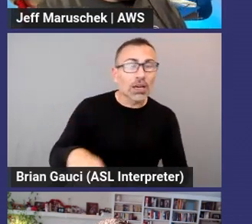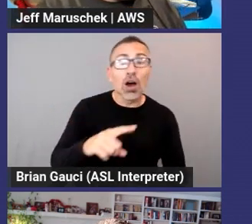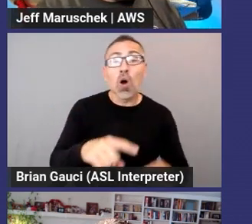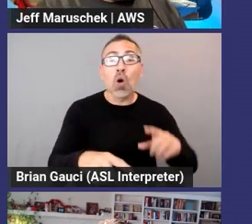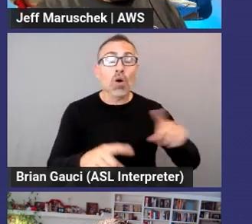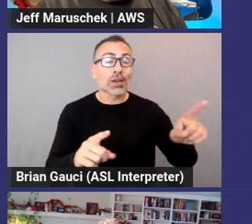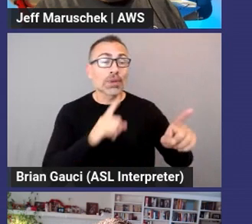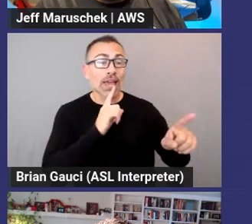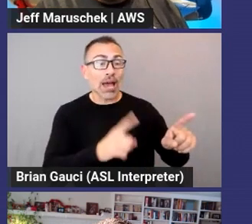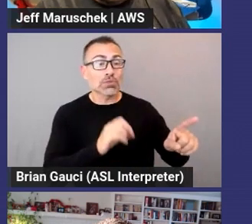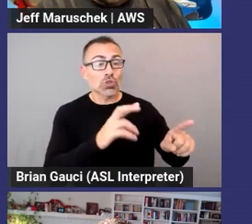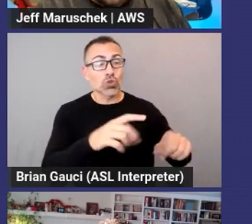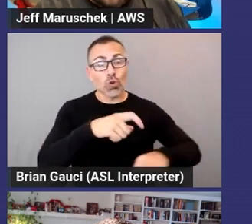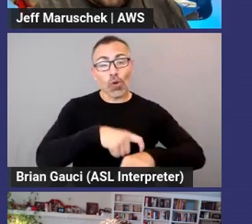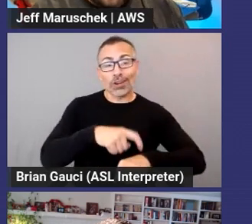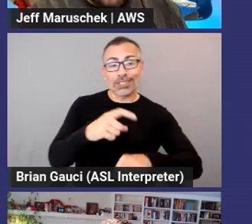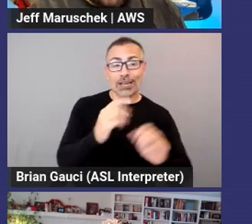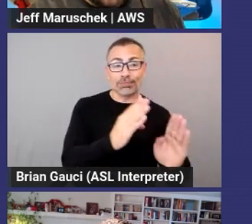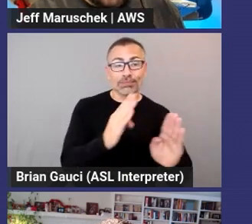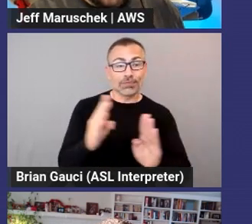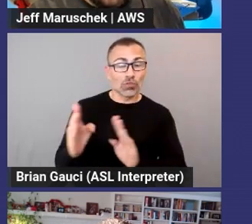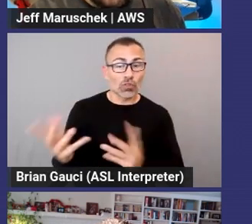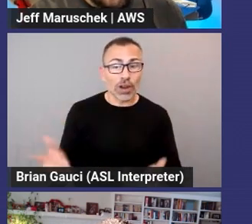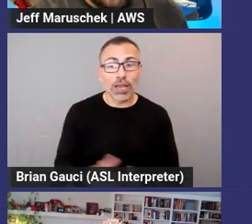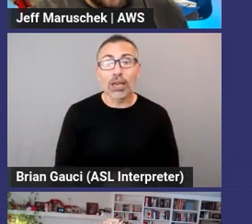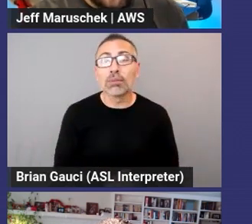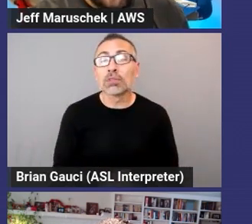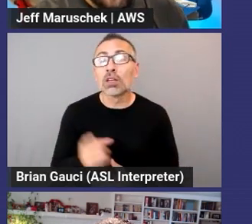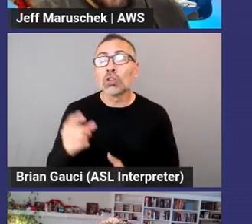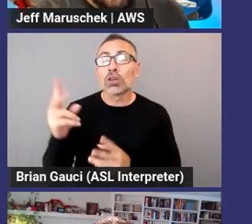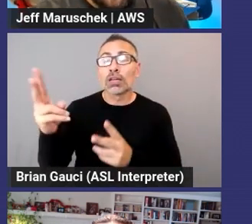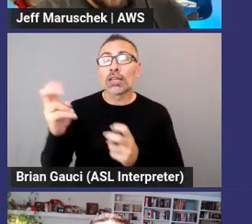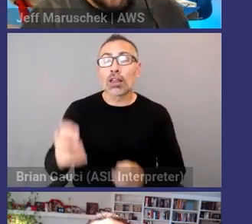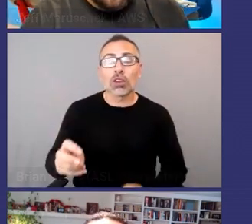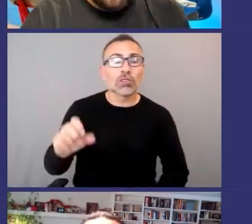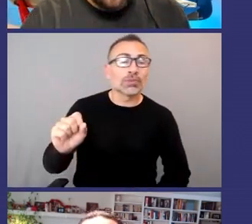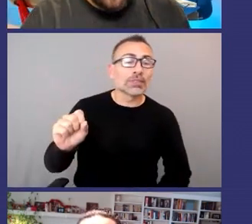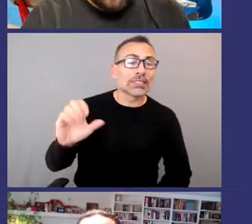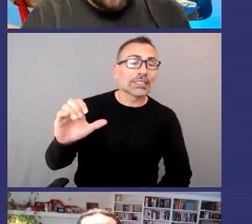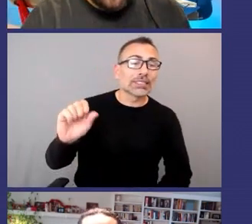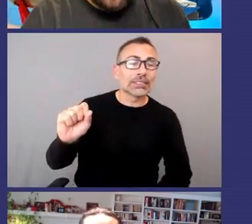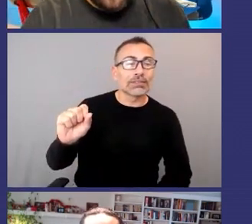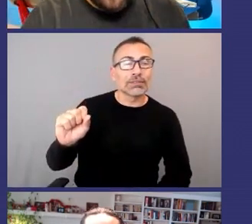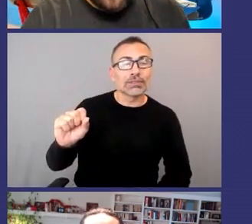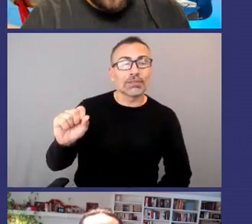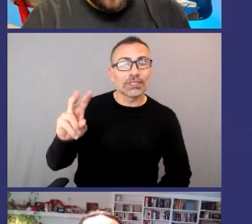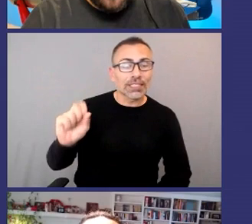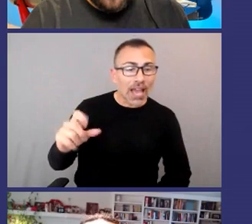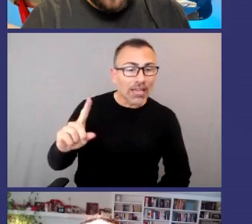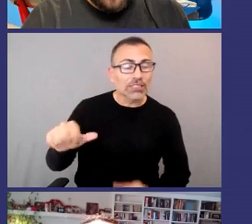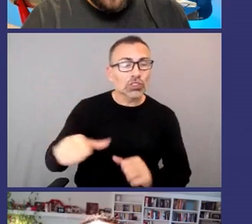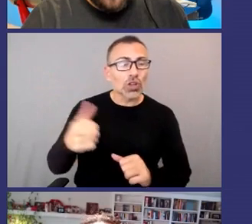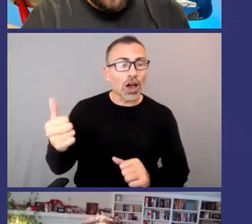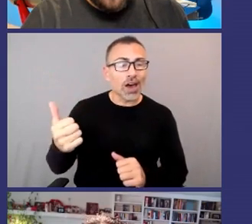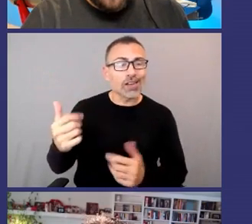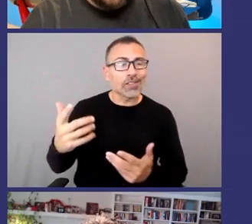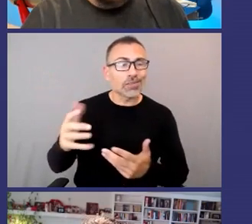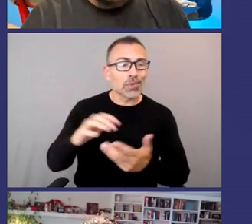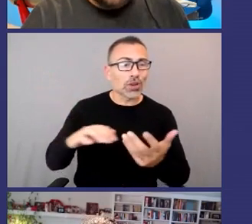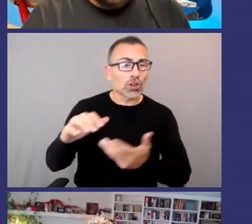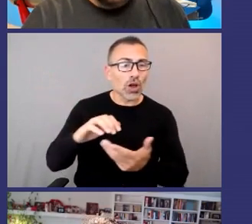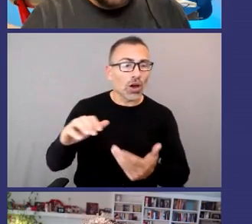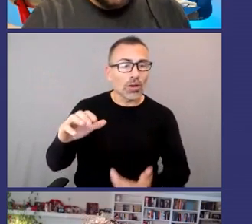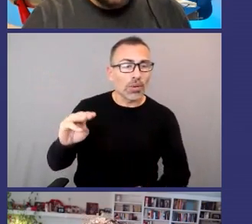to download this information in different formats, CSV, JSON, view them in CloudWatch Matrix. So I see something is going on here